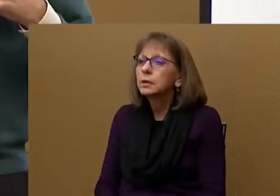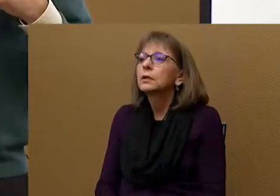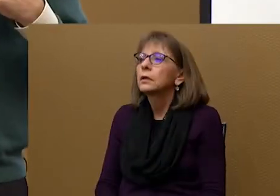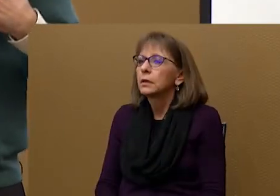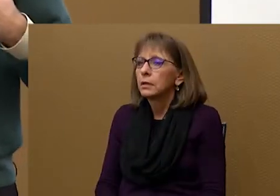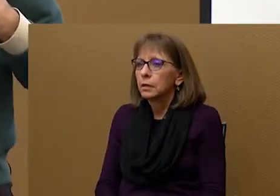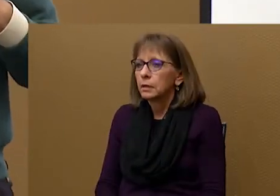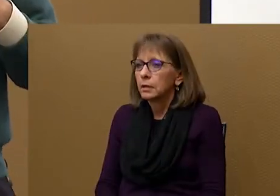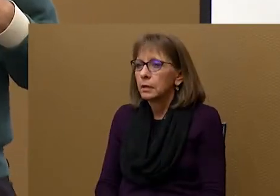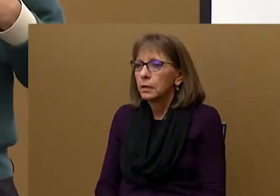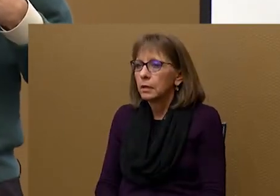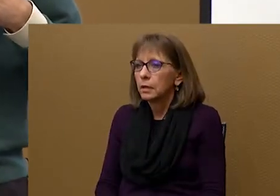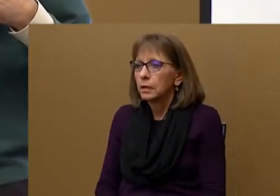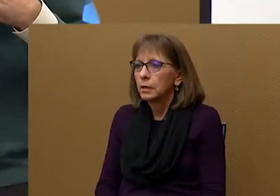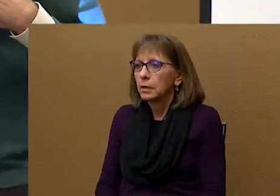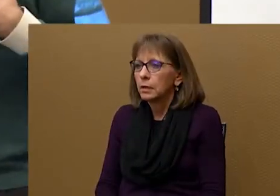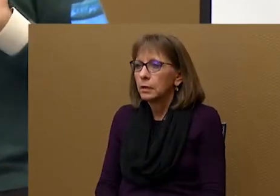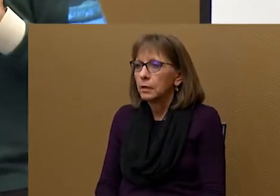called